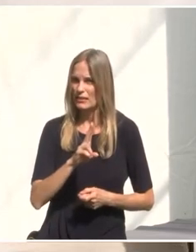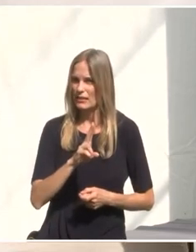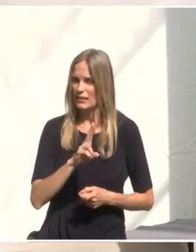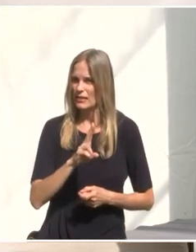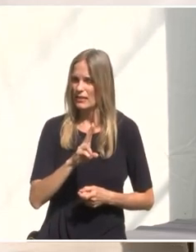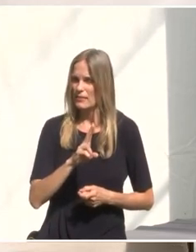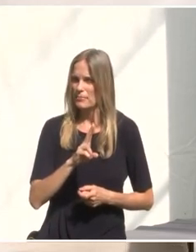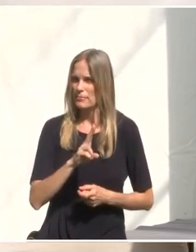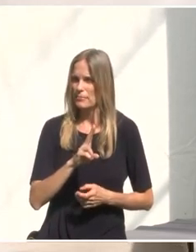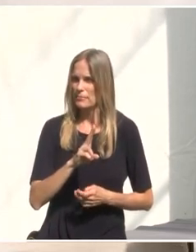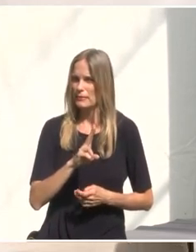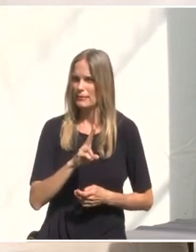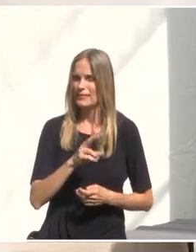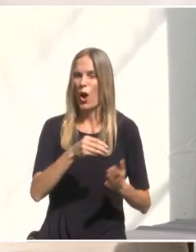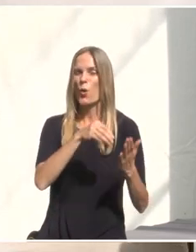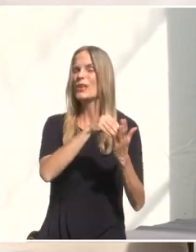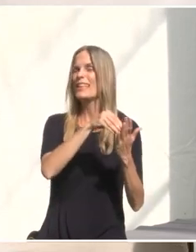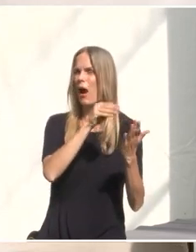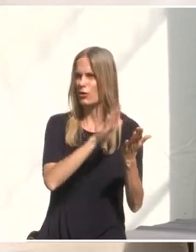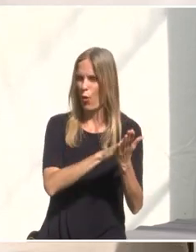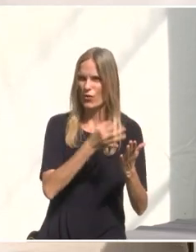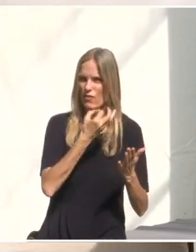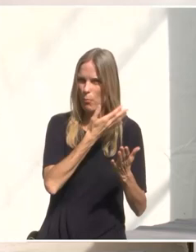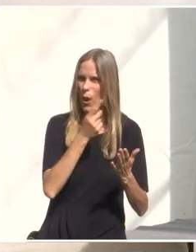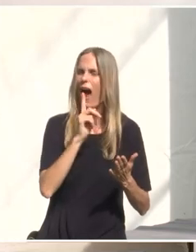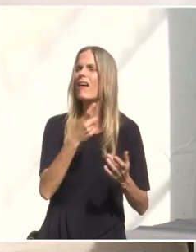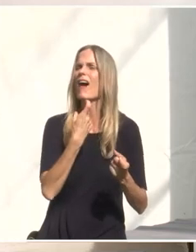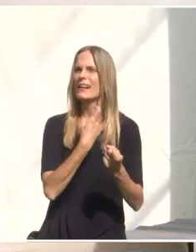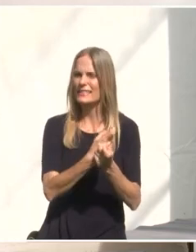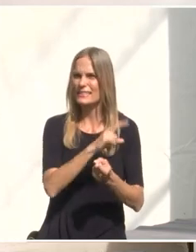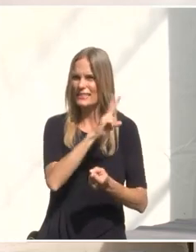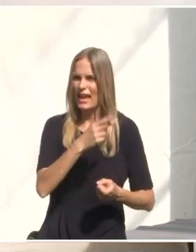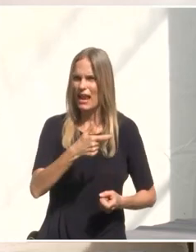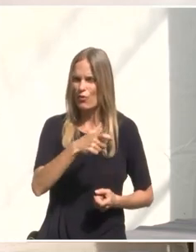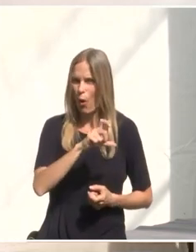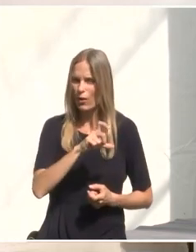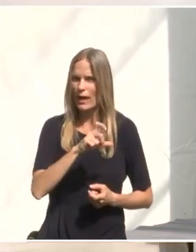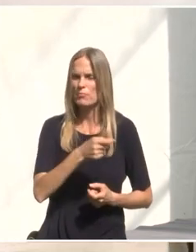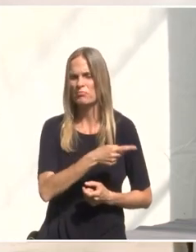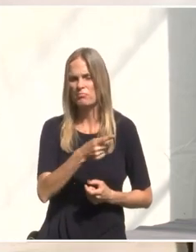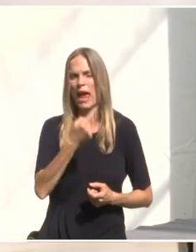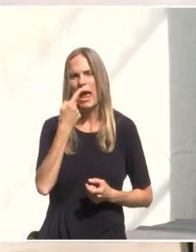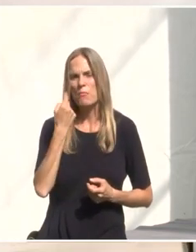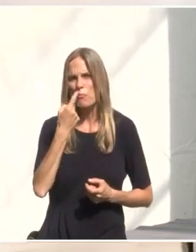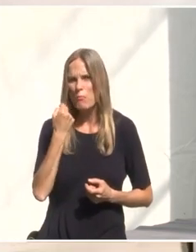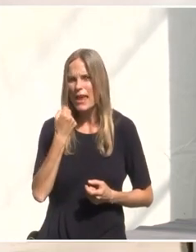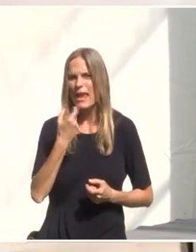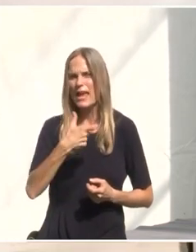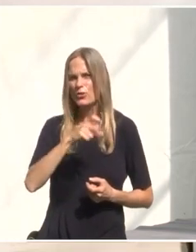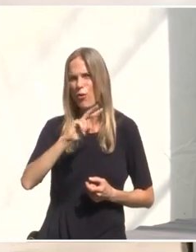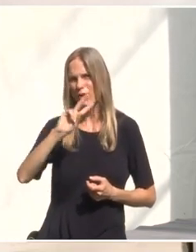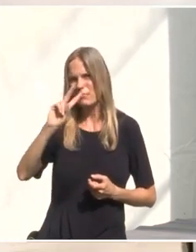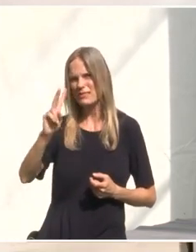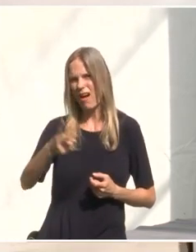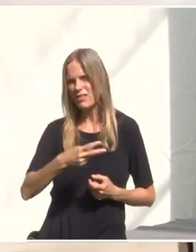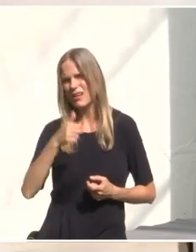depression, so not diagnosed, but at risk based on sort of screenings, men are very similar to women.